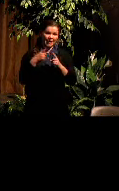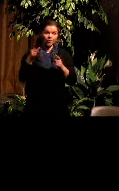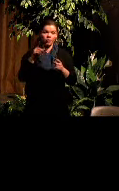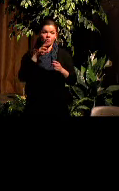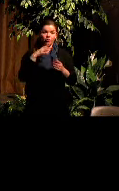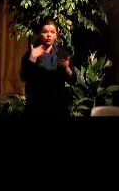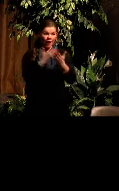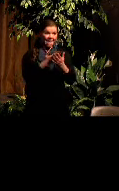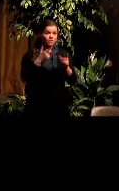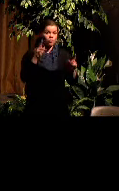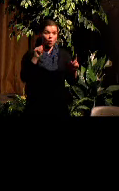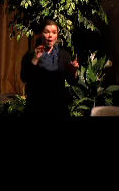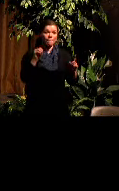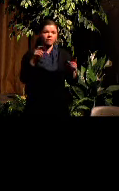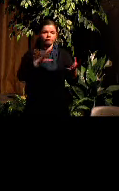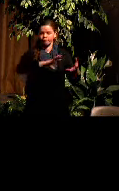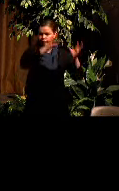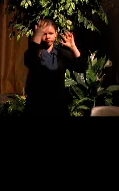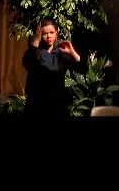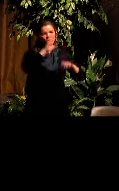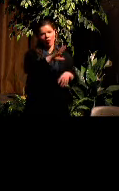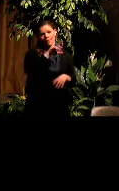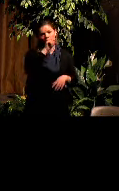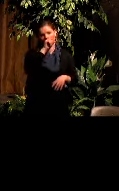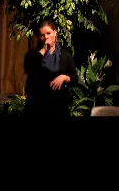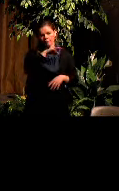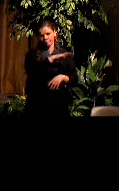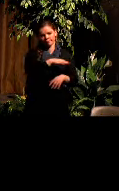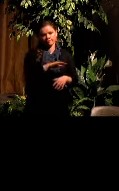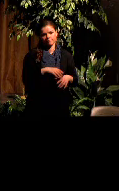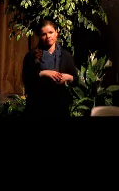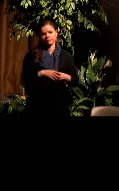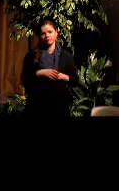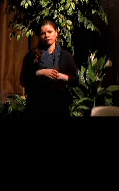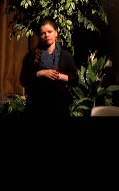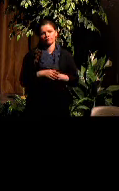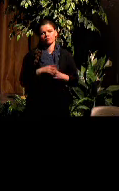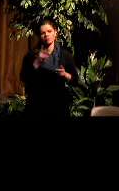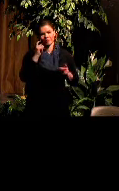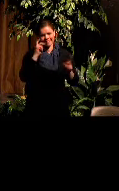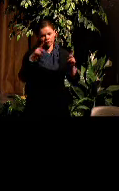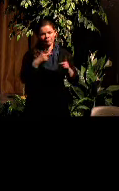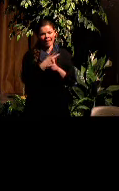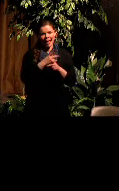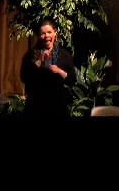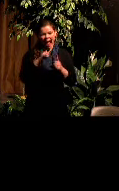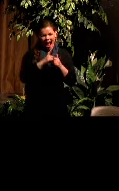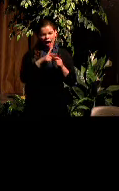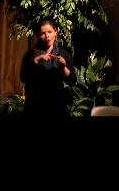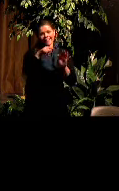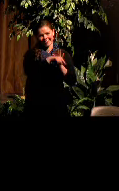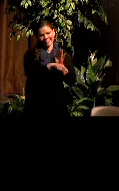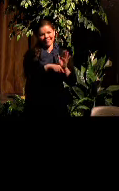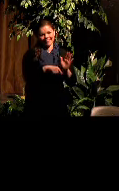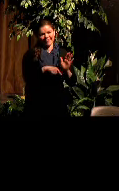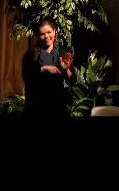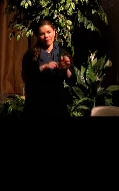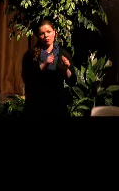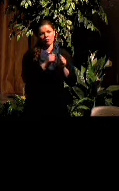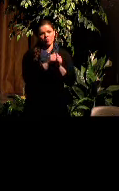that somebody figured out how to actually kill them with Tylenol implanted in small little frozen pinky